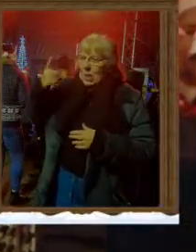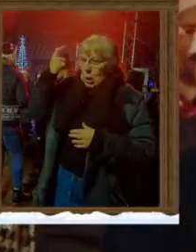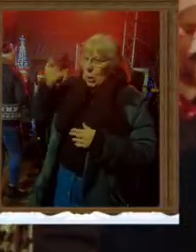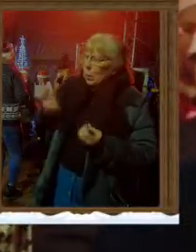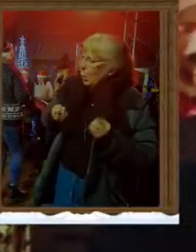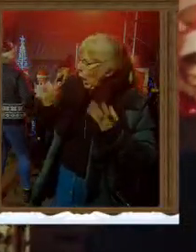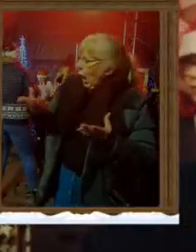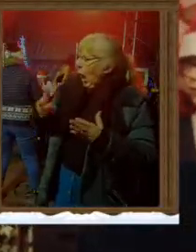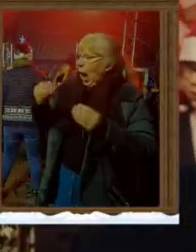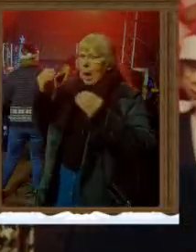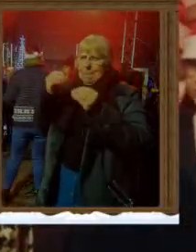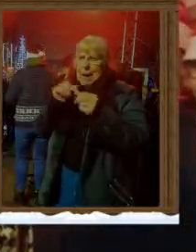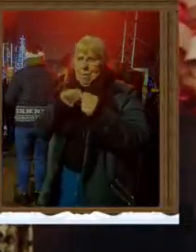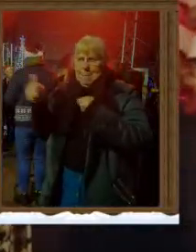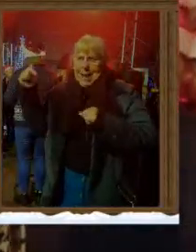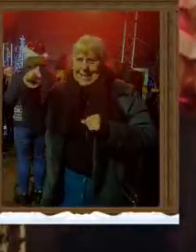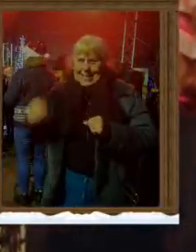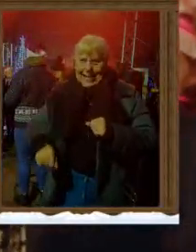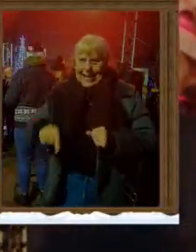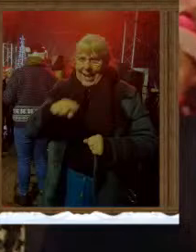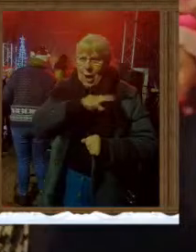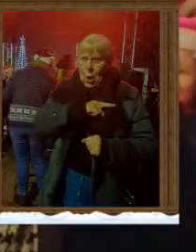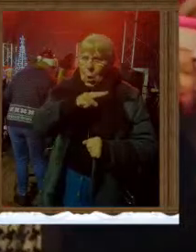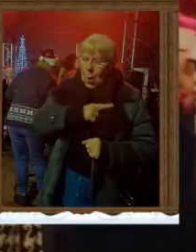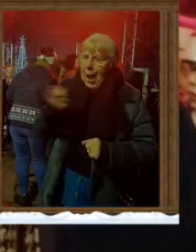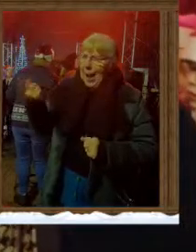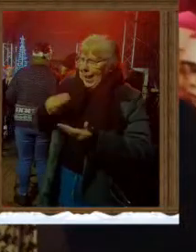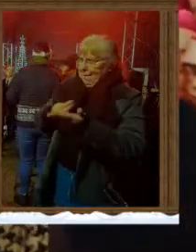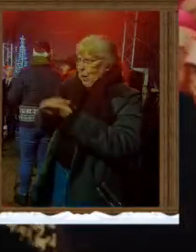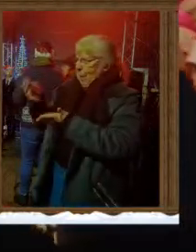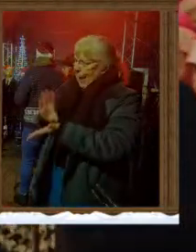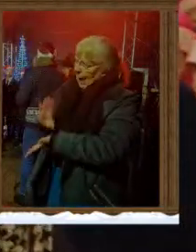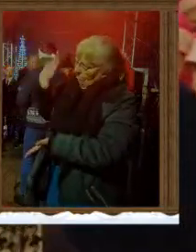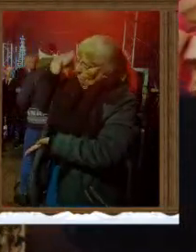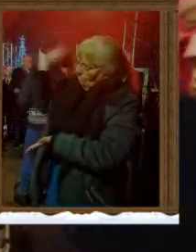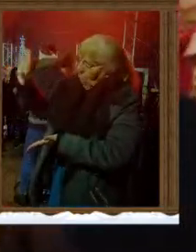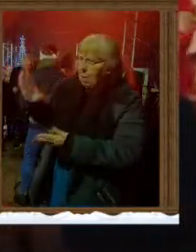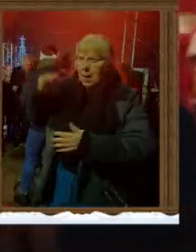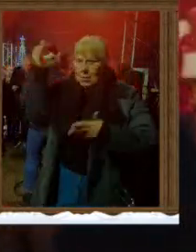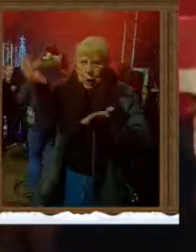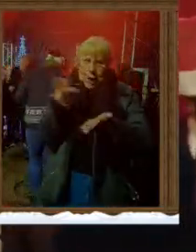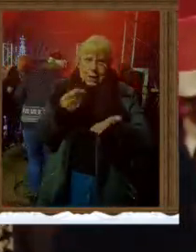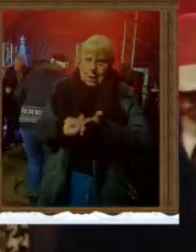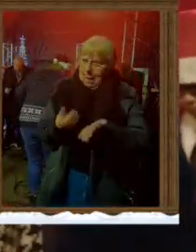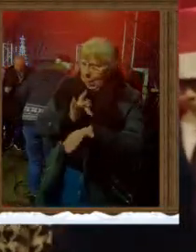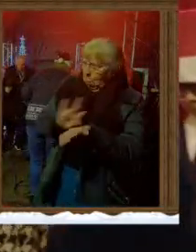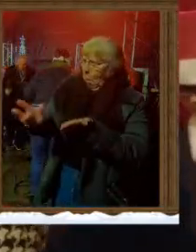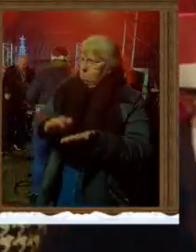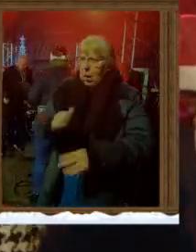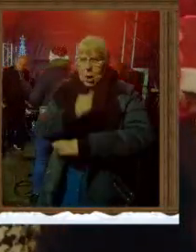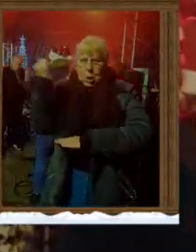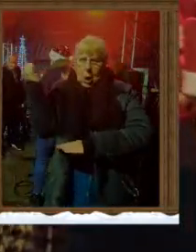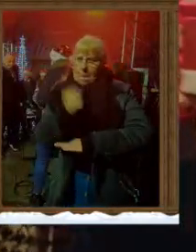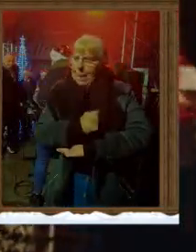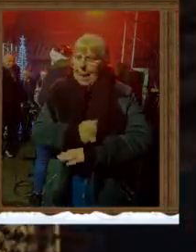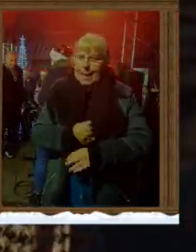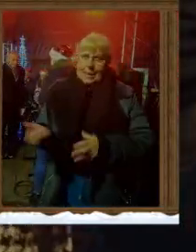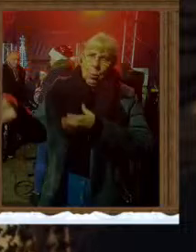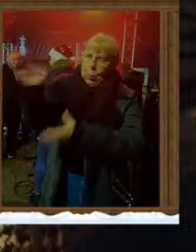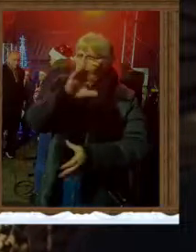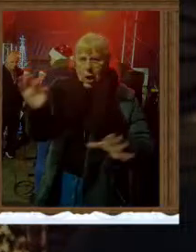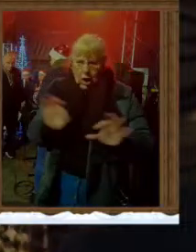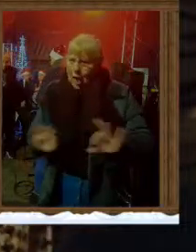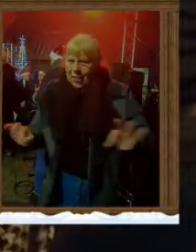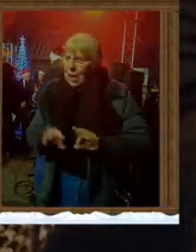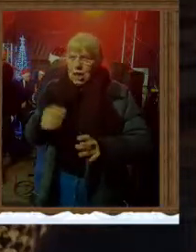think it's a good idea at the time until your bins are lying on empty, then you'd know about it. Right. Okay, back to the